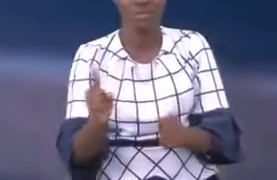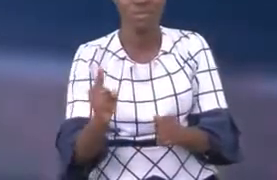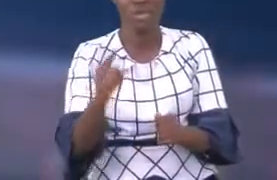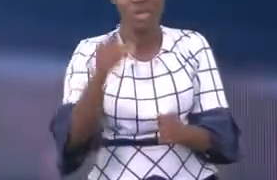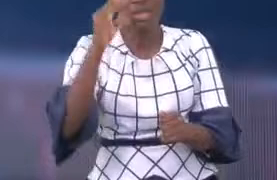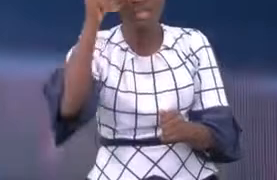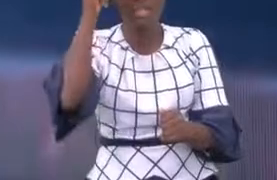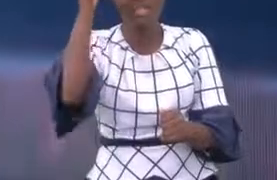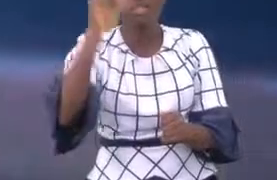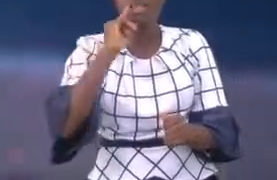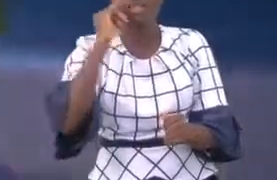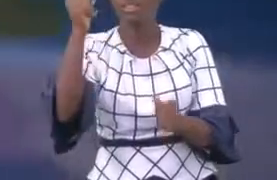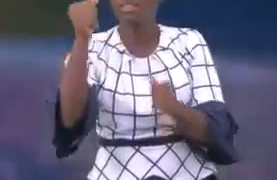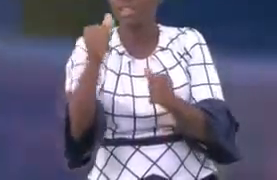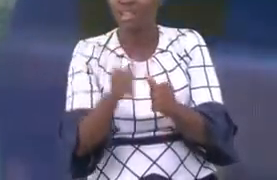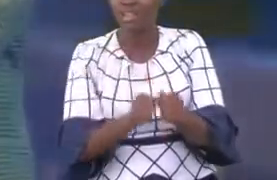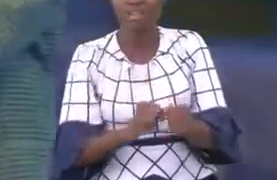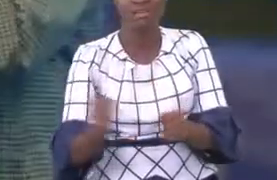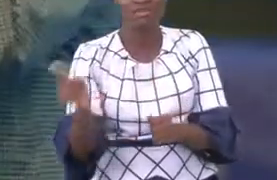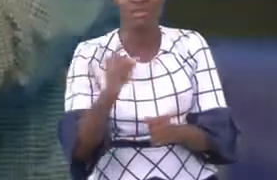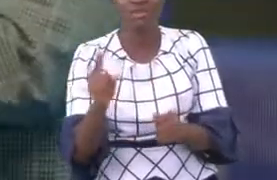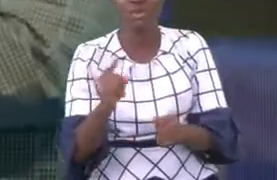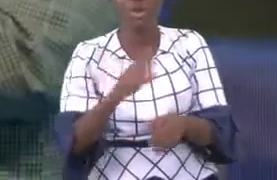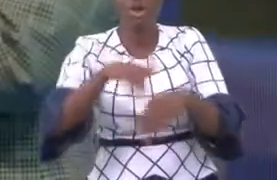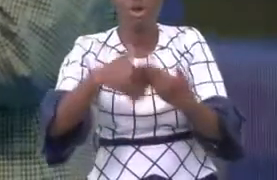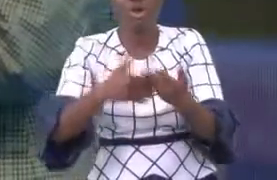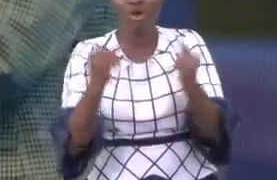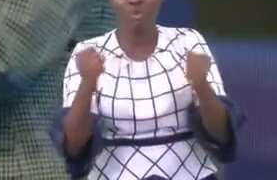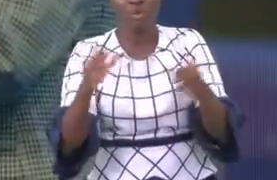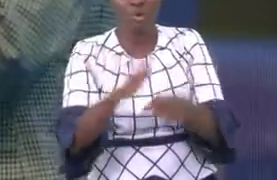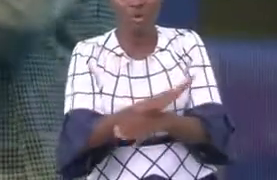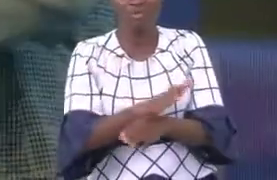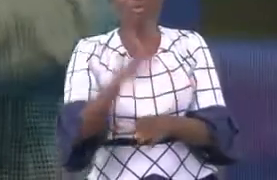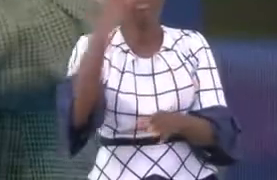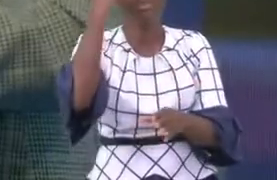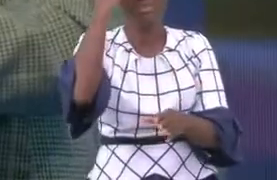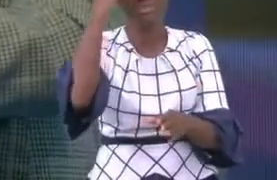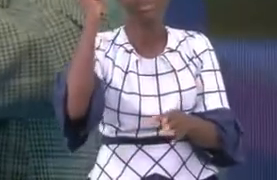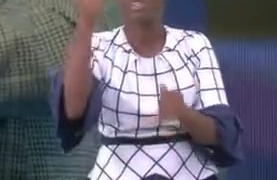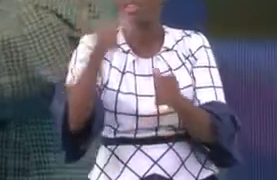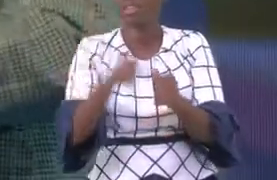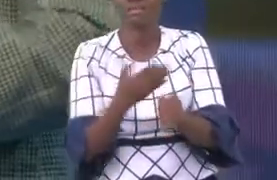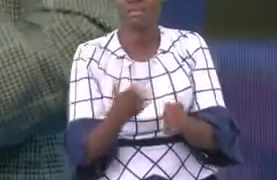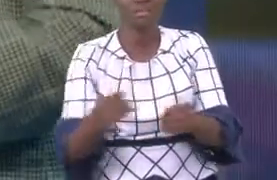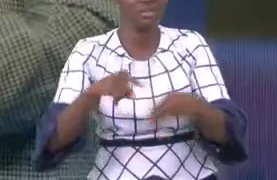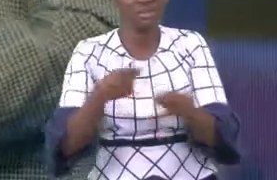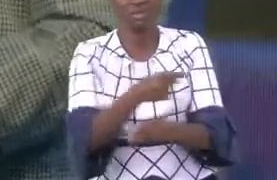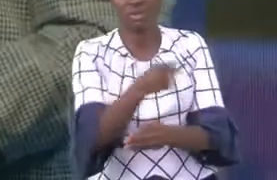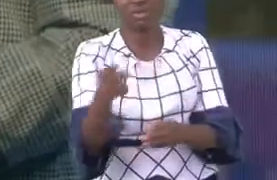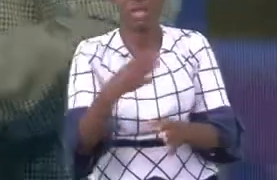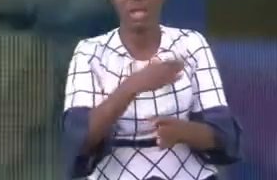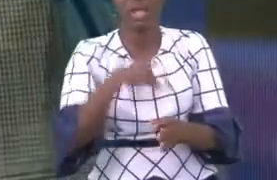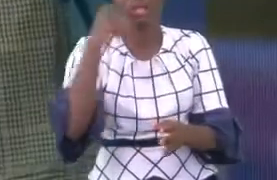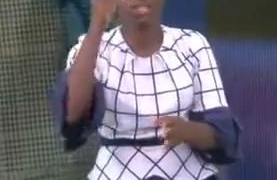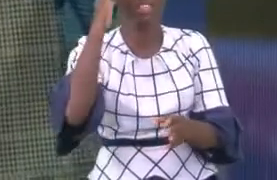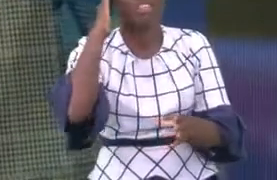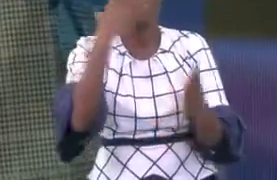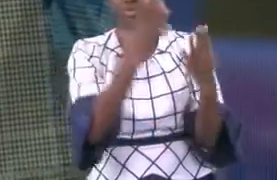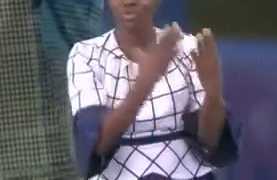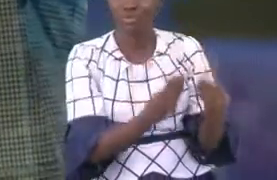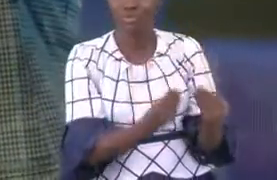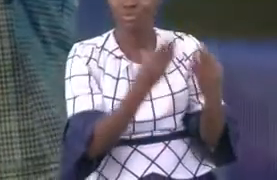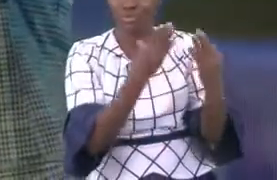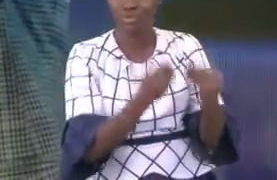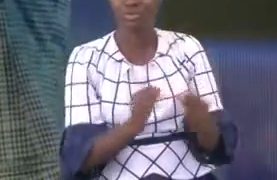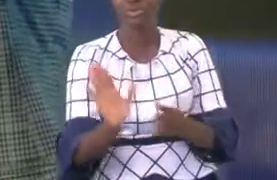knows everything concerning you, and he's going to solve your problem. So don't wait for, I don't feel. Look at